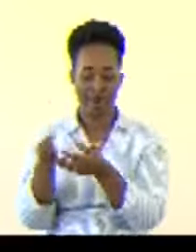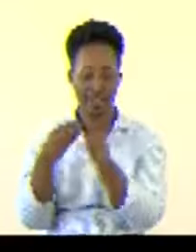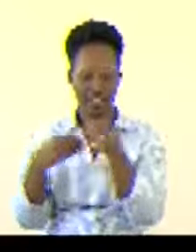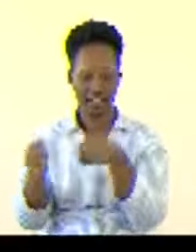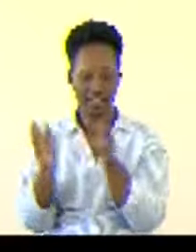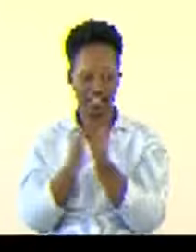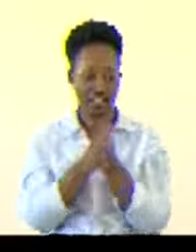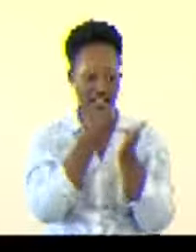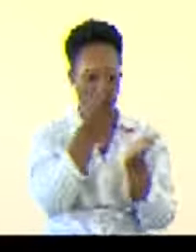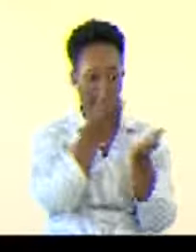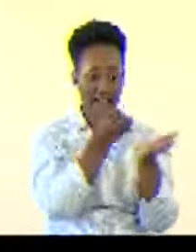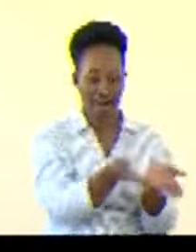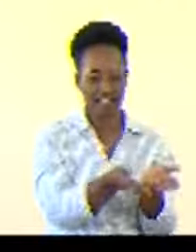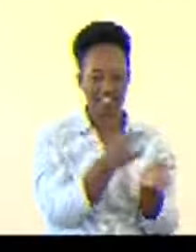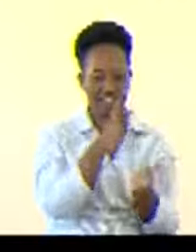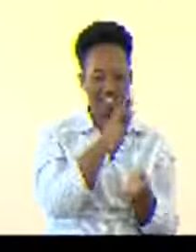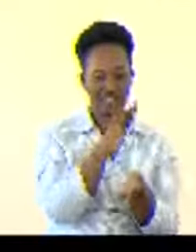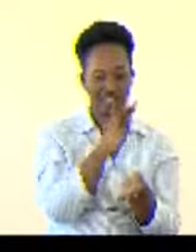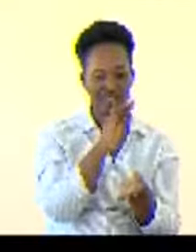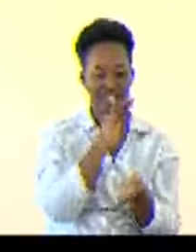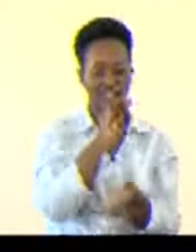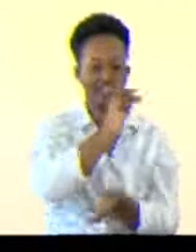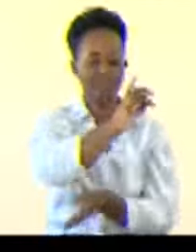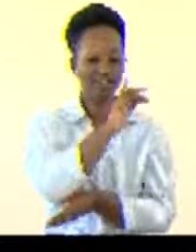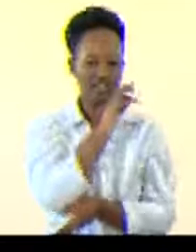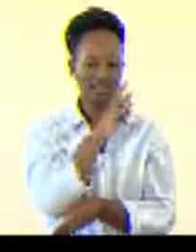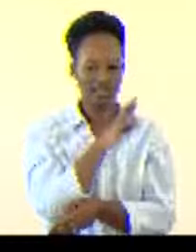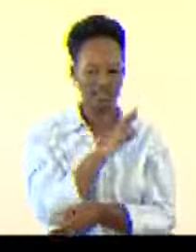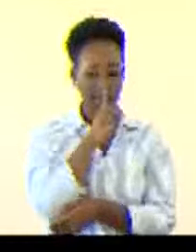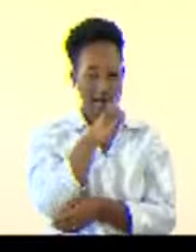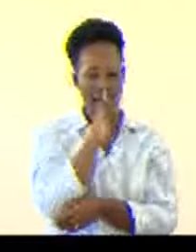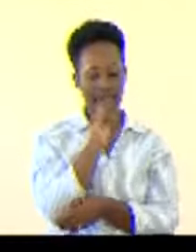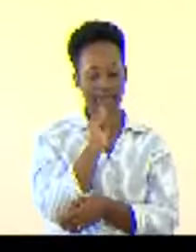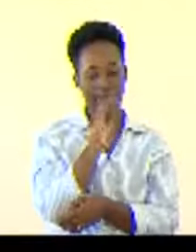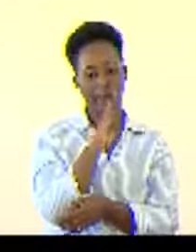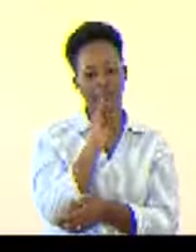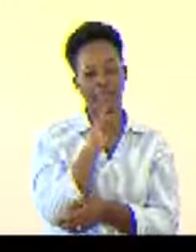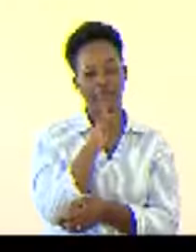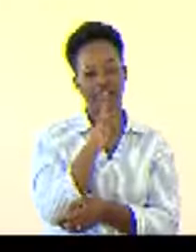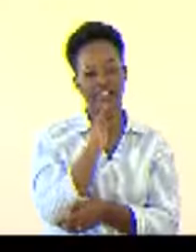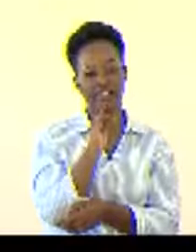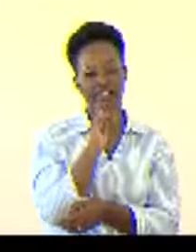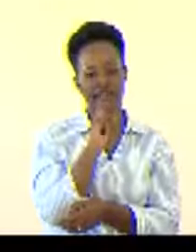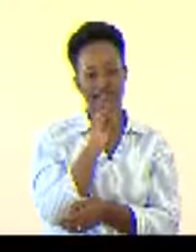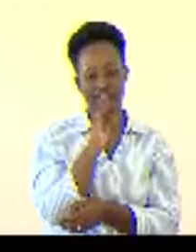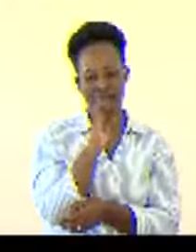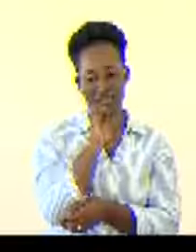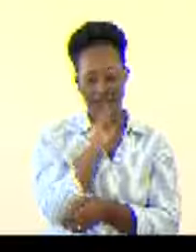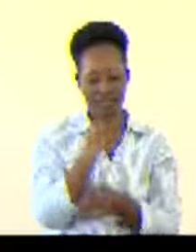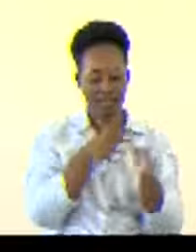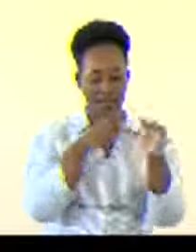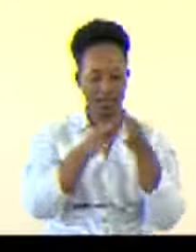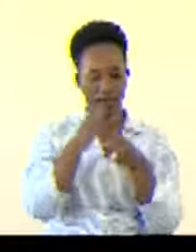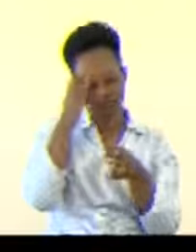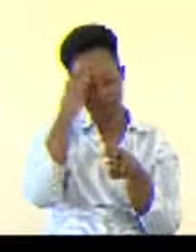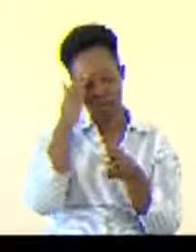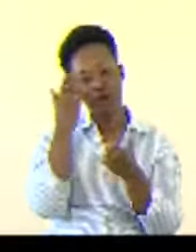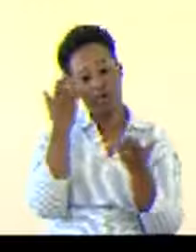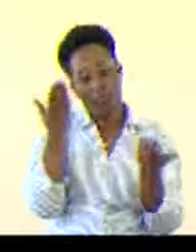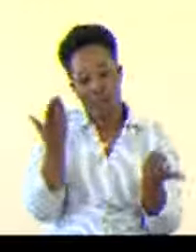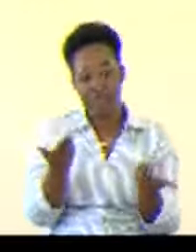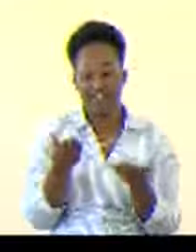you compare those two financial variables of the business, then we shall be able to interpret. We know either current assets are